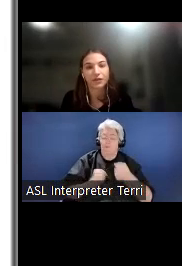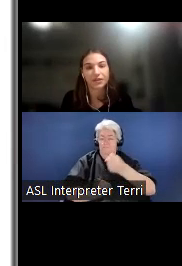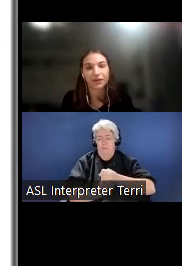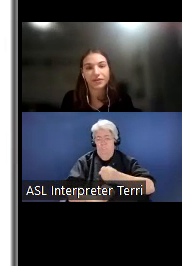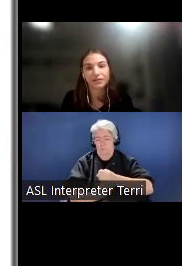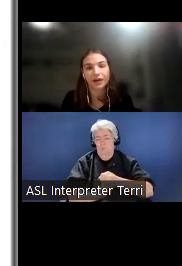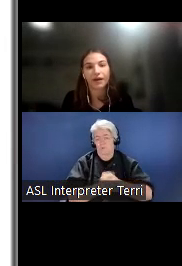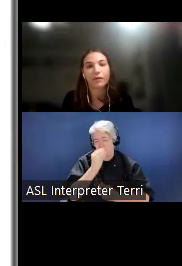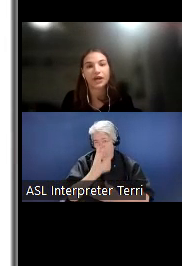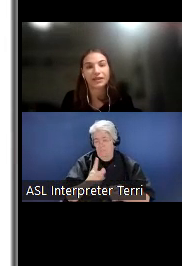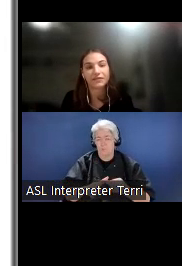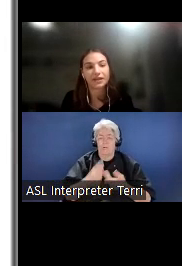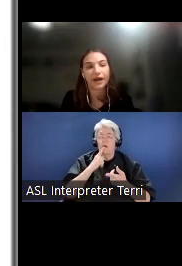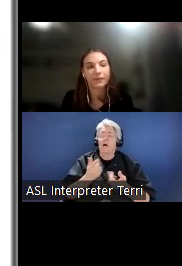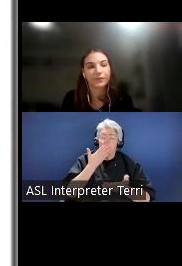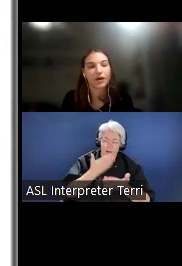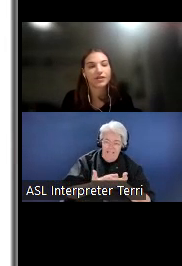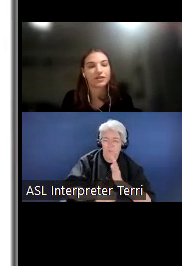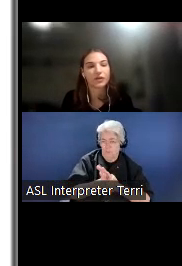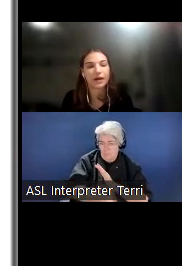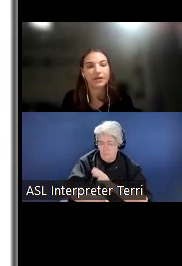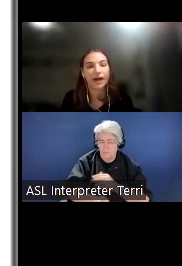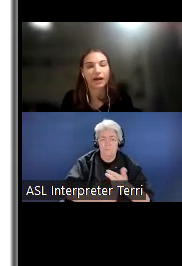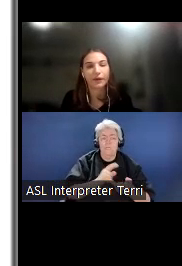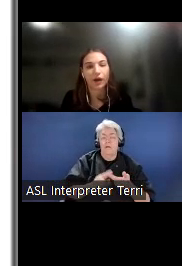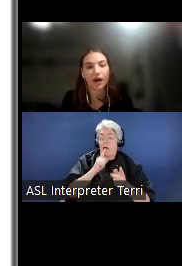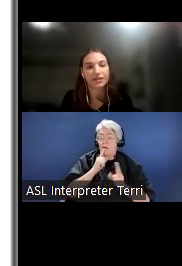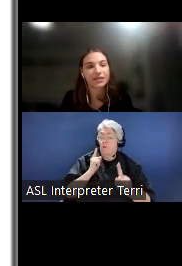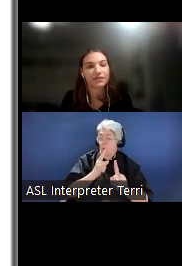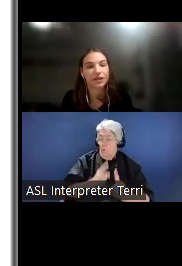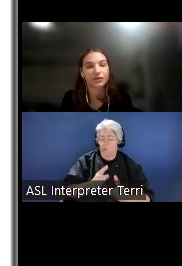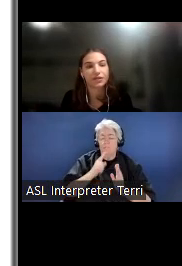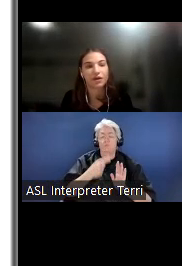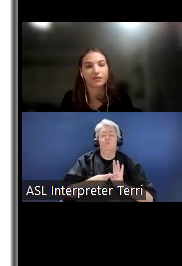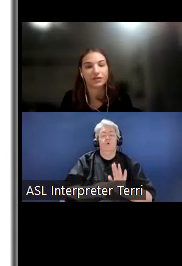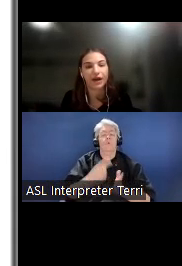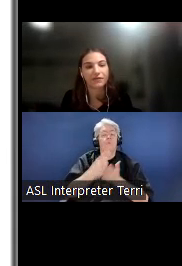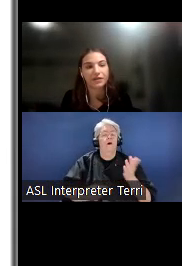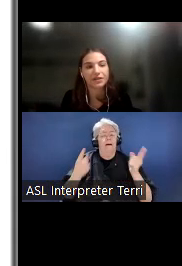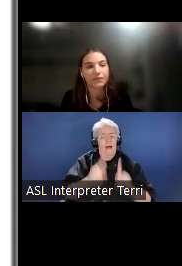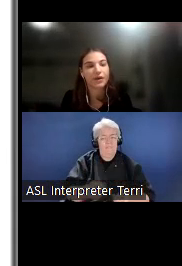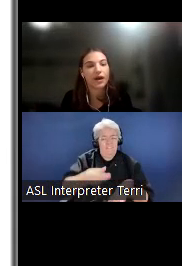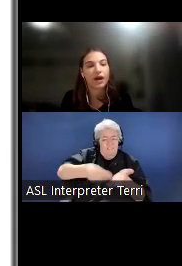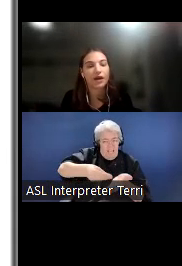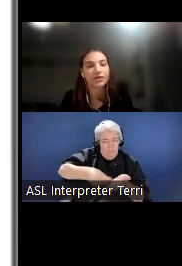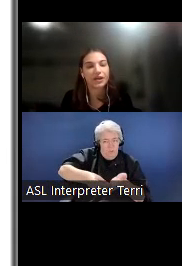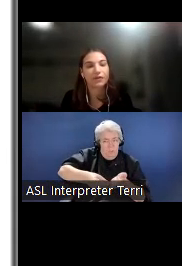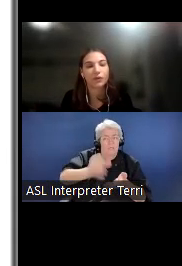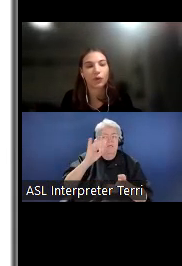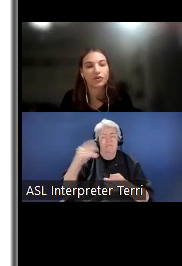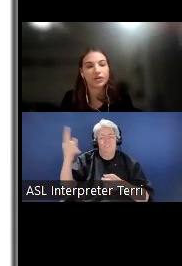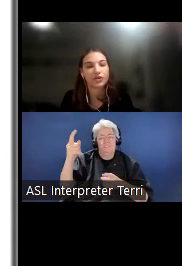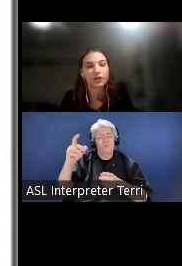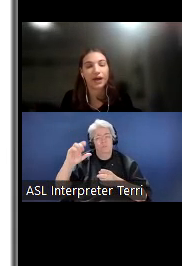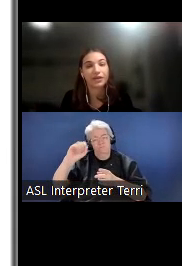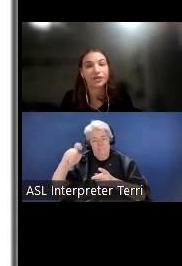and practical skills, and our objectives today are to describe the economic costs of sexual assault for survivors, understand